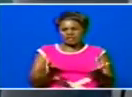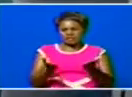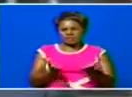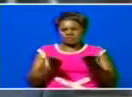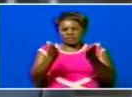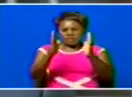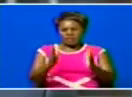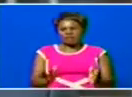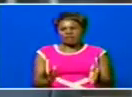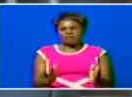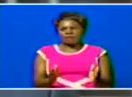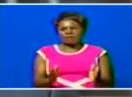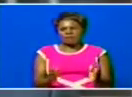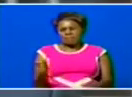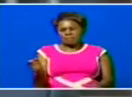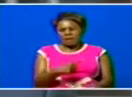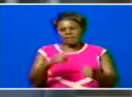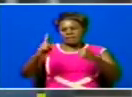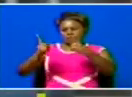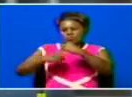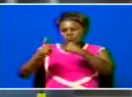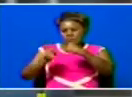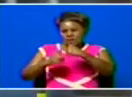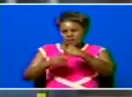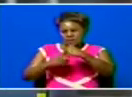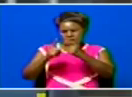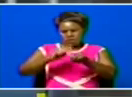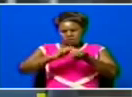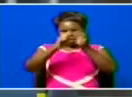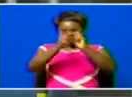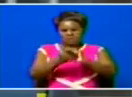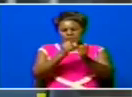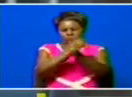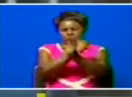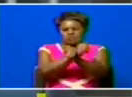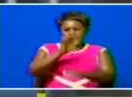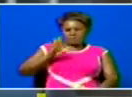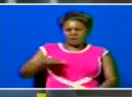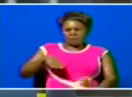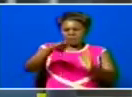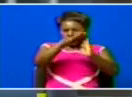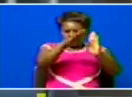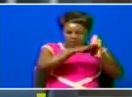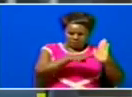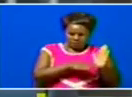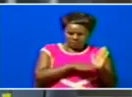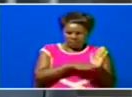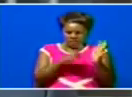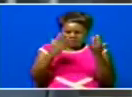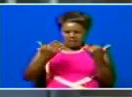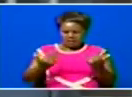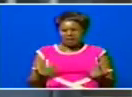providers. In the month of July, the transition to Linda Mama program, which is